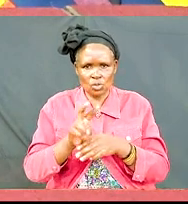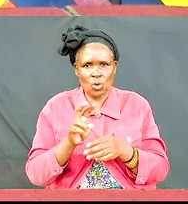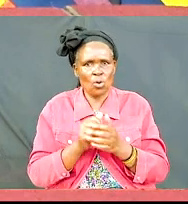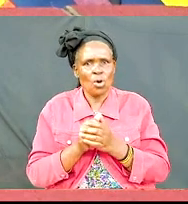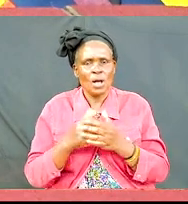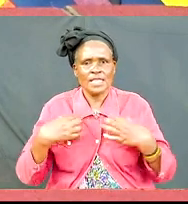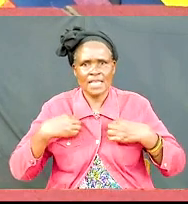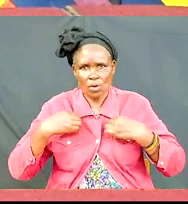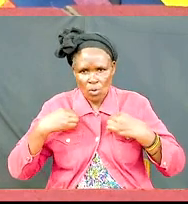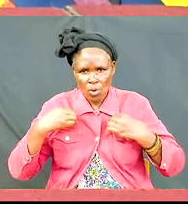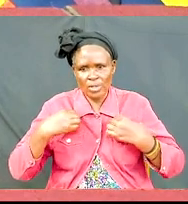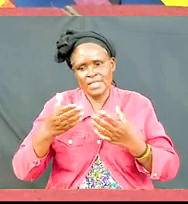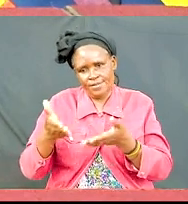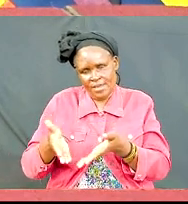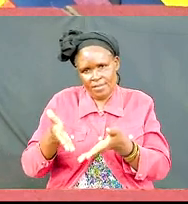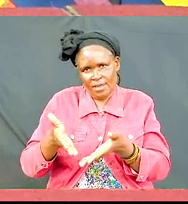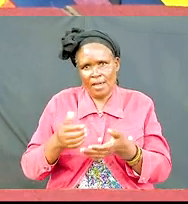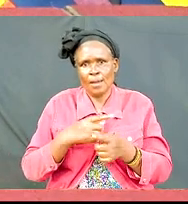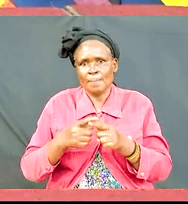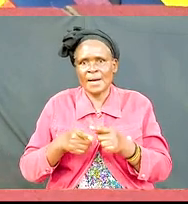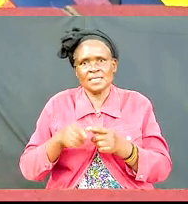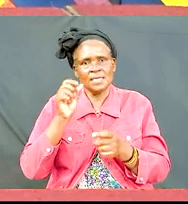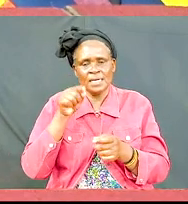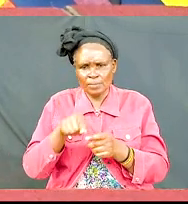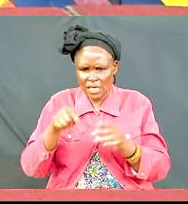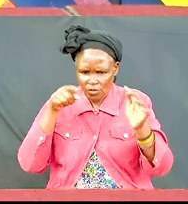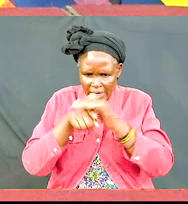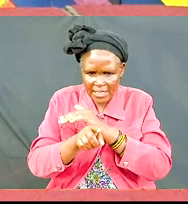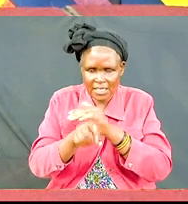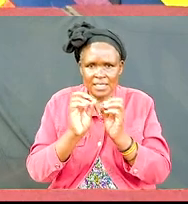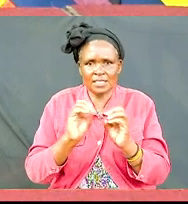linen lying there, but did not go in.